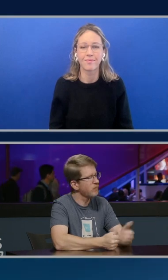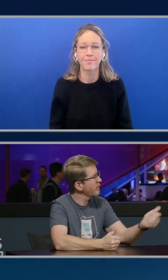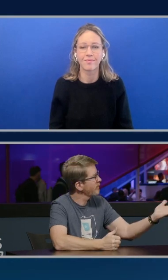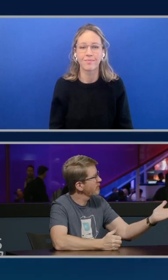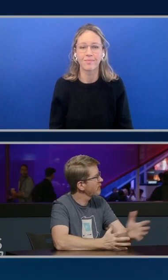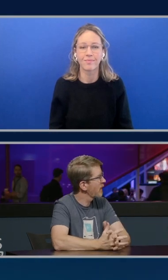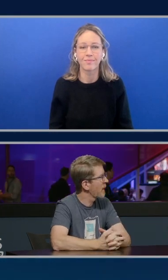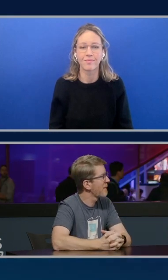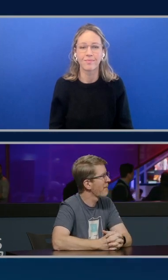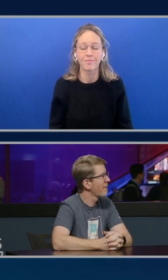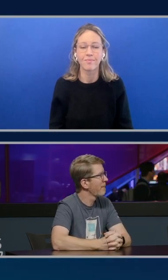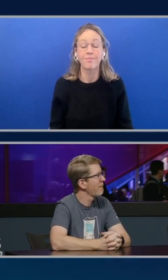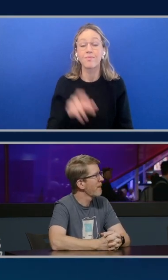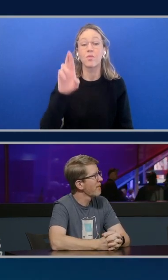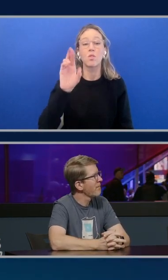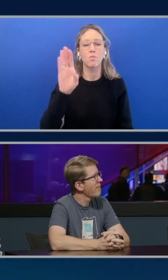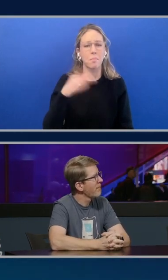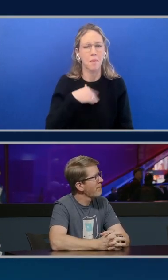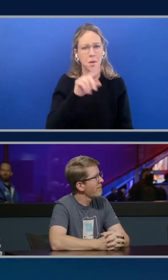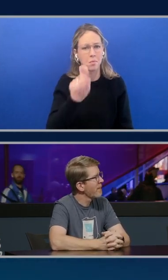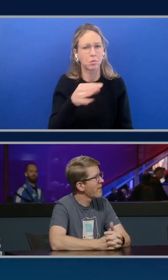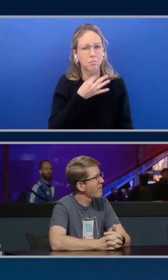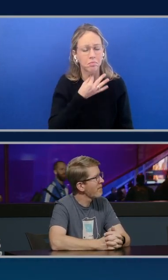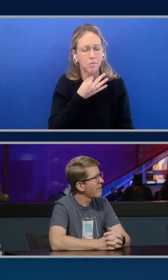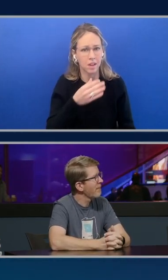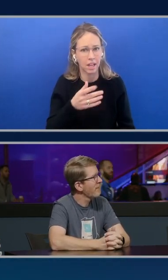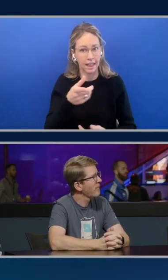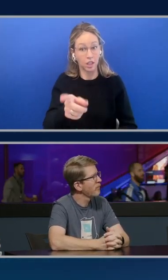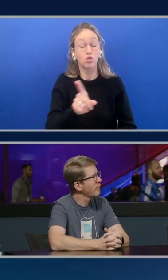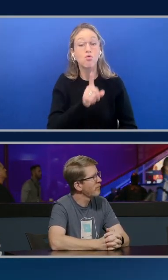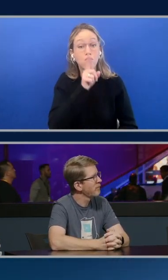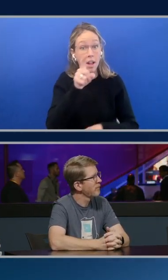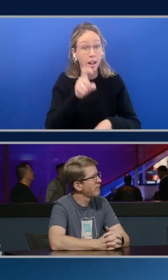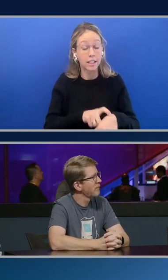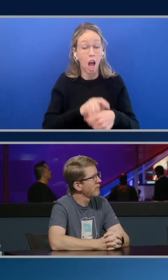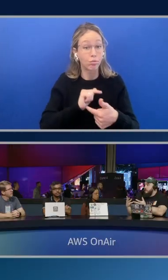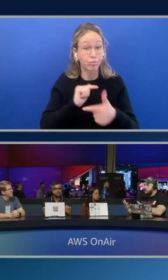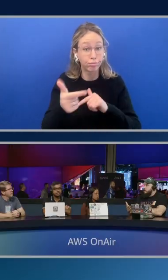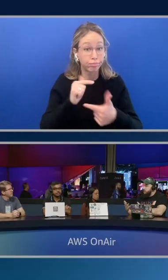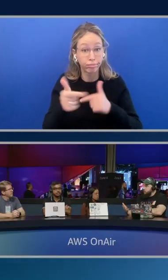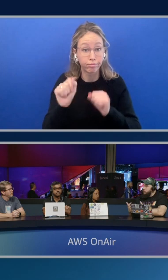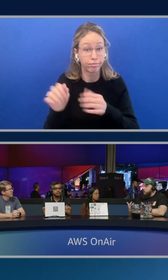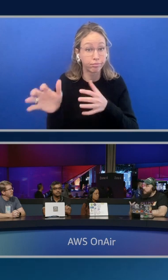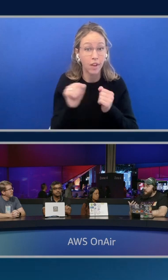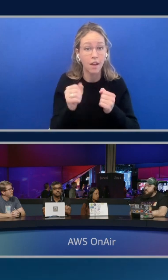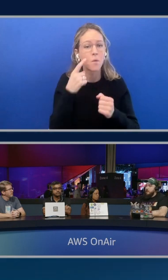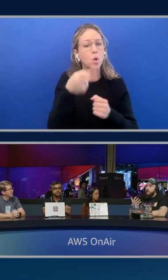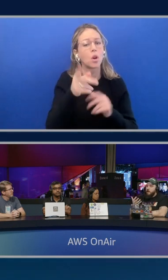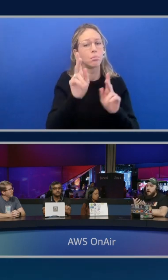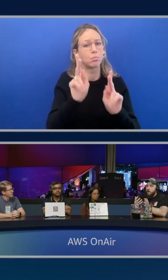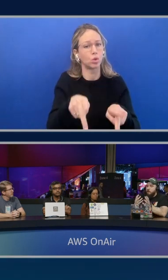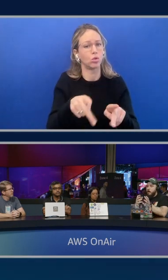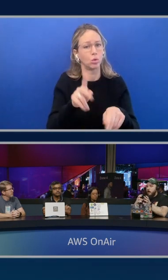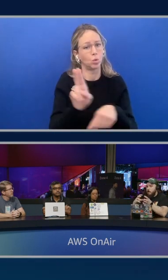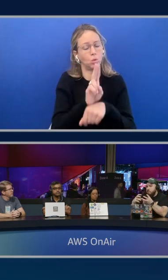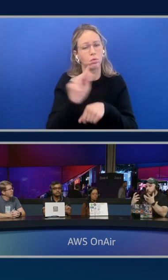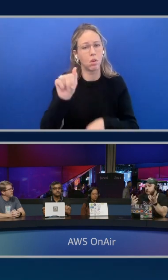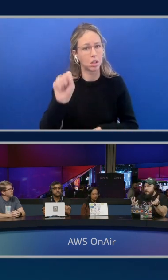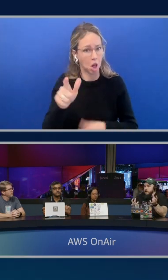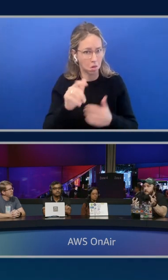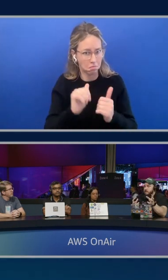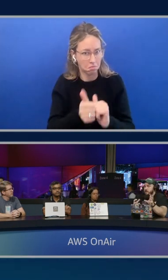on. And Rob, my question for you, how real time is this, and how it is for you as a person who requires ASL,